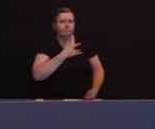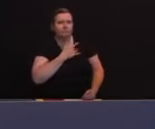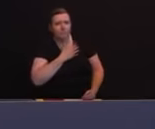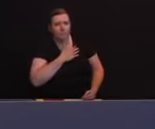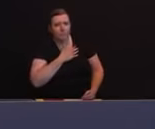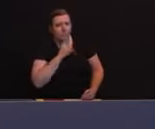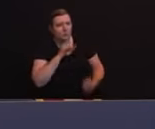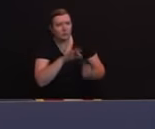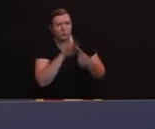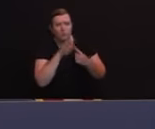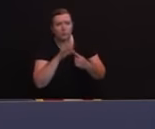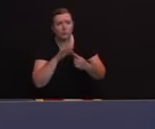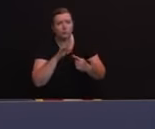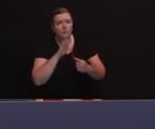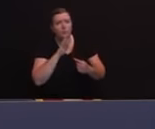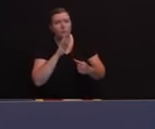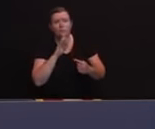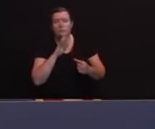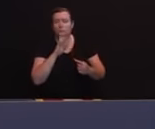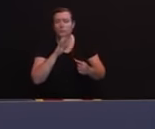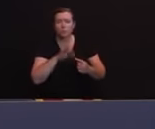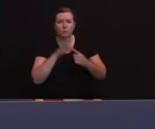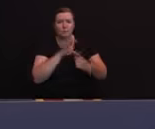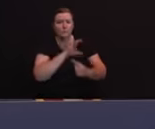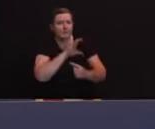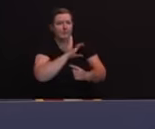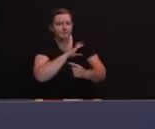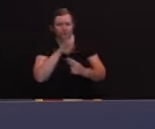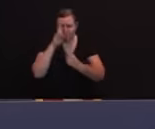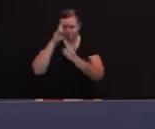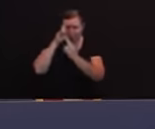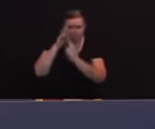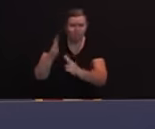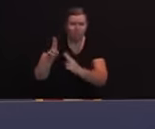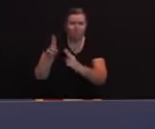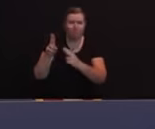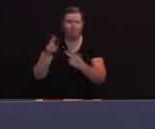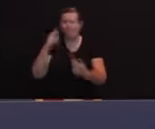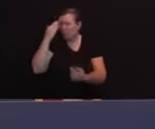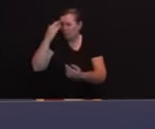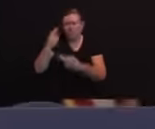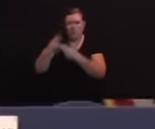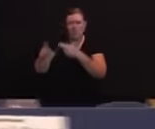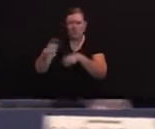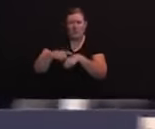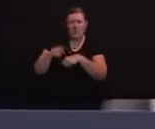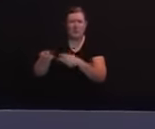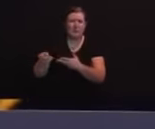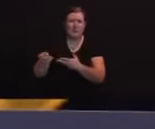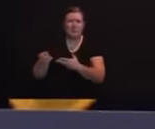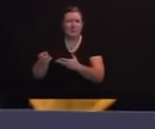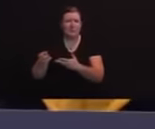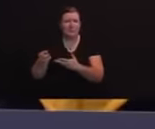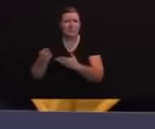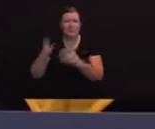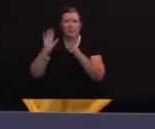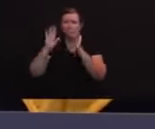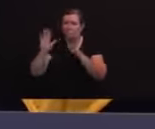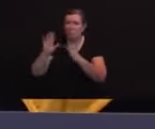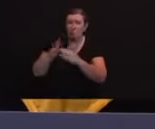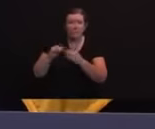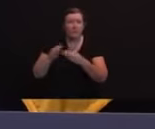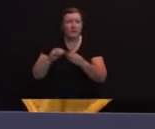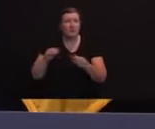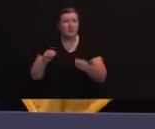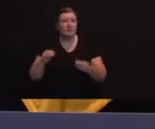character. I was honored to get to know him, at least for a few short months. So thank you for mentioning Thank you, Pat. That's a great story. Kabili, as I mentioned,